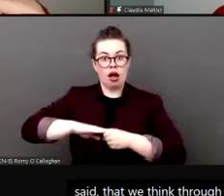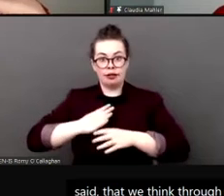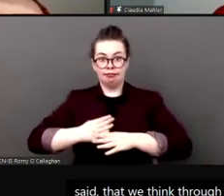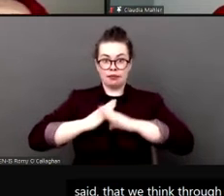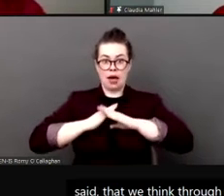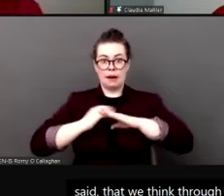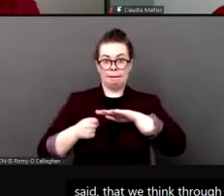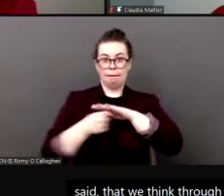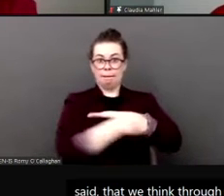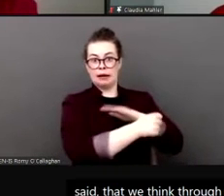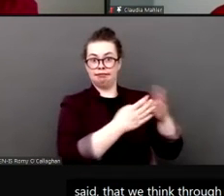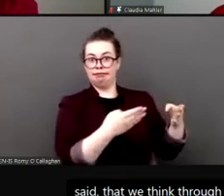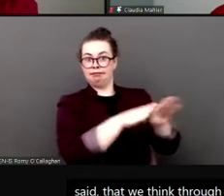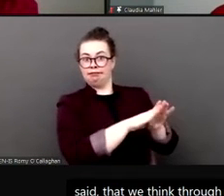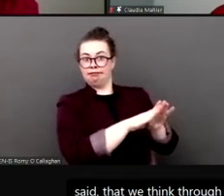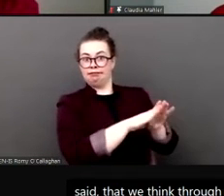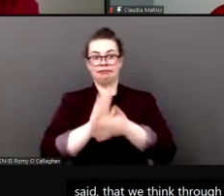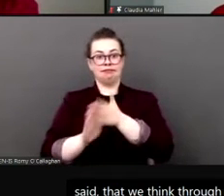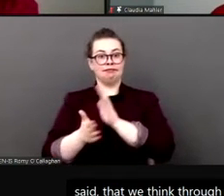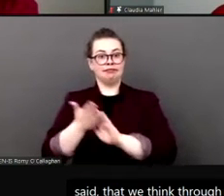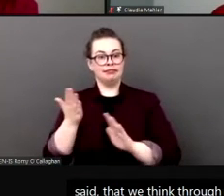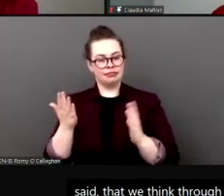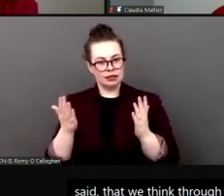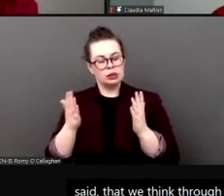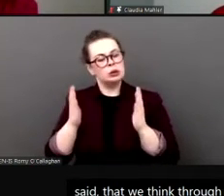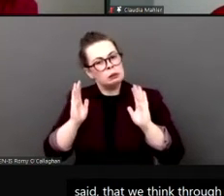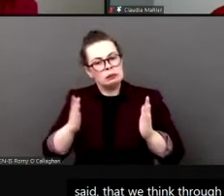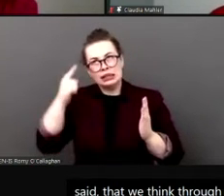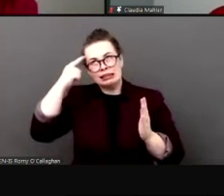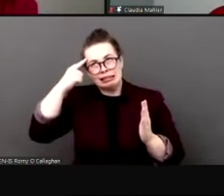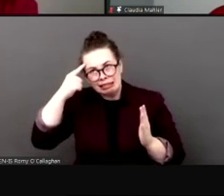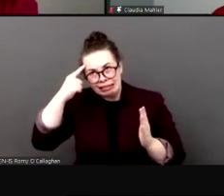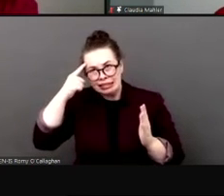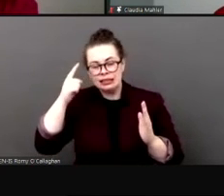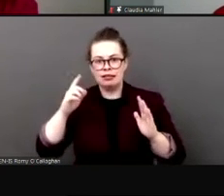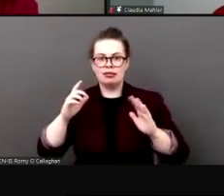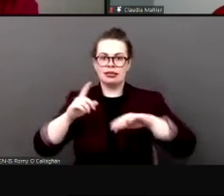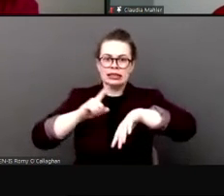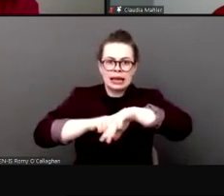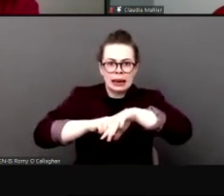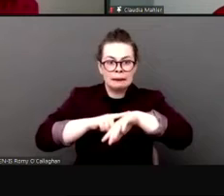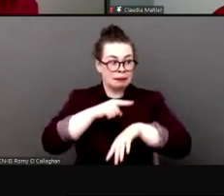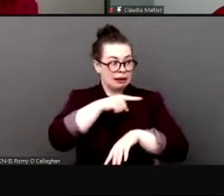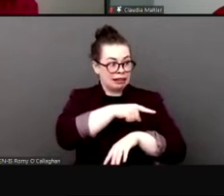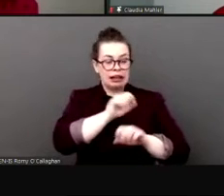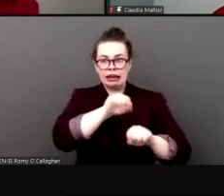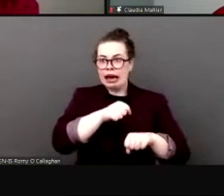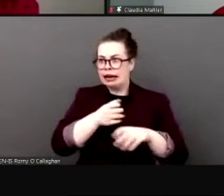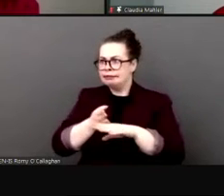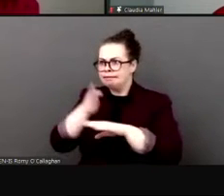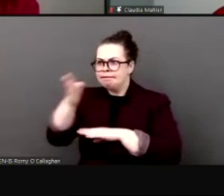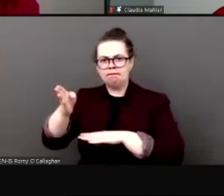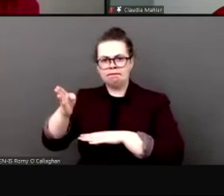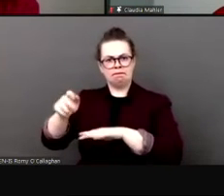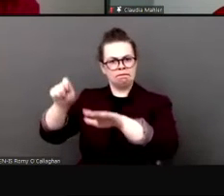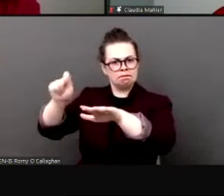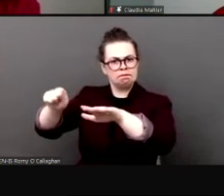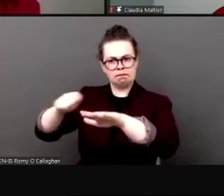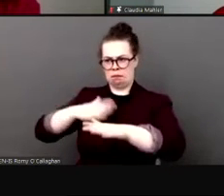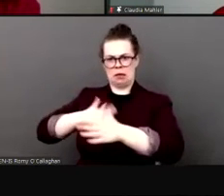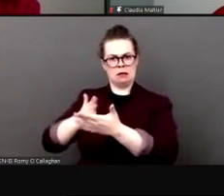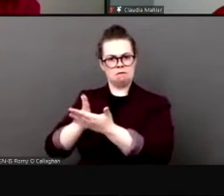on individual suits. We have to create space for class actions. We have to create space for